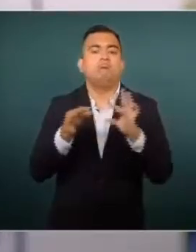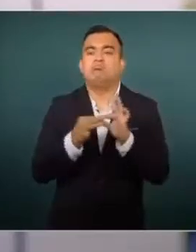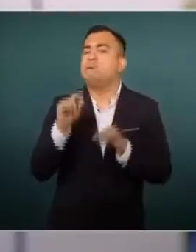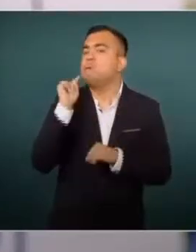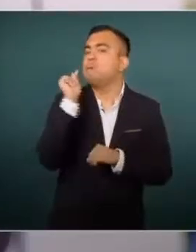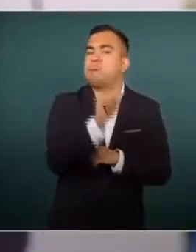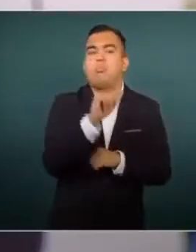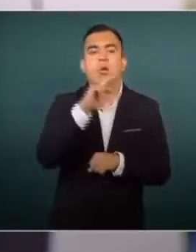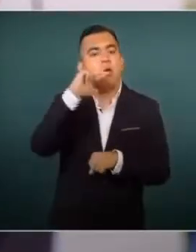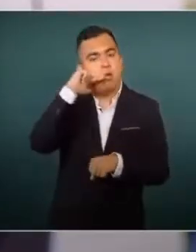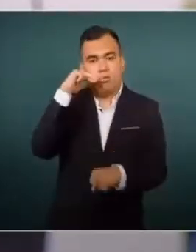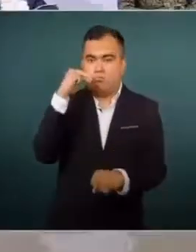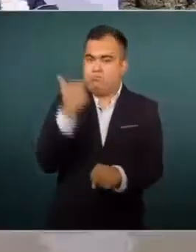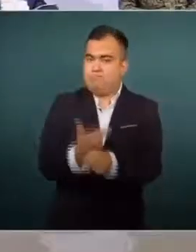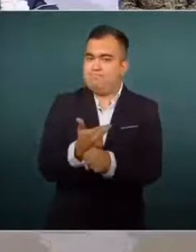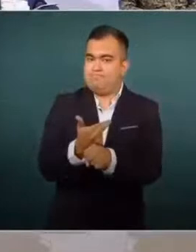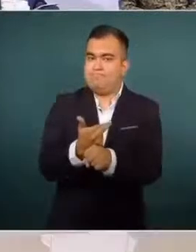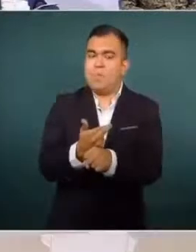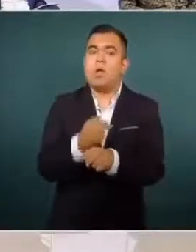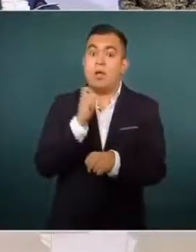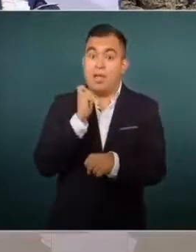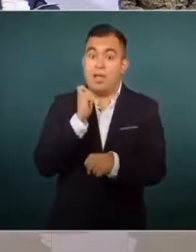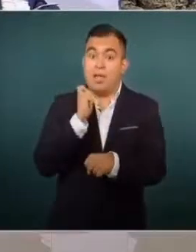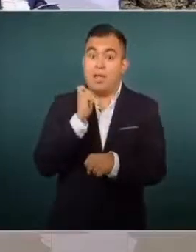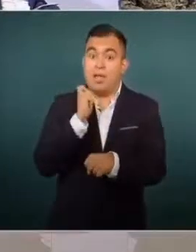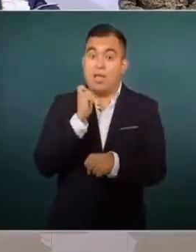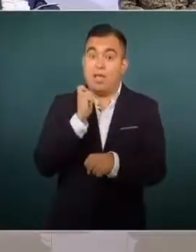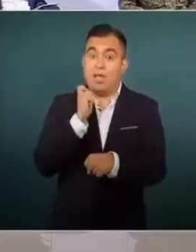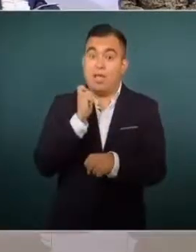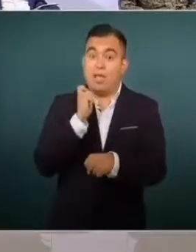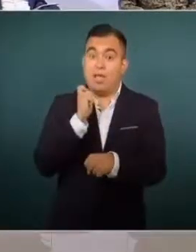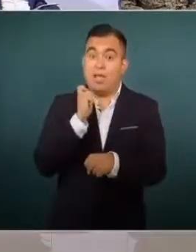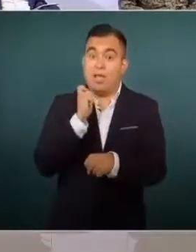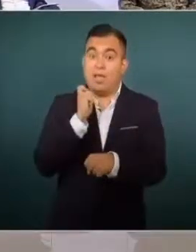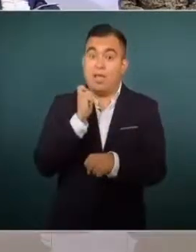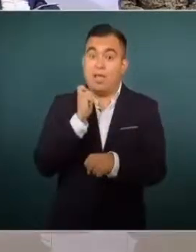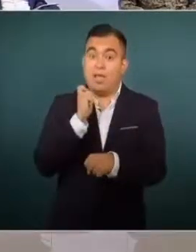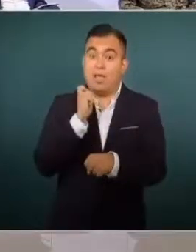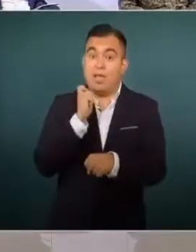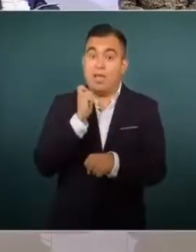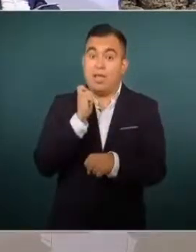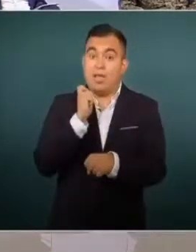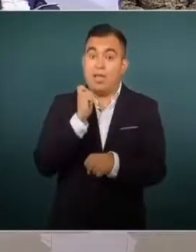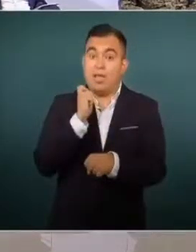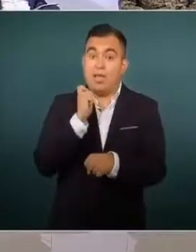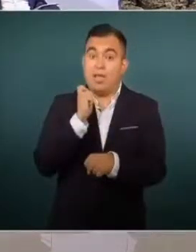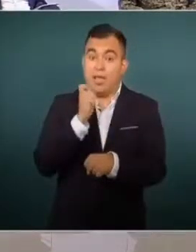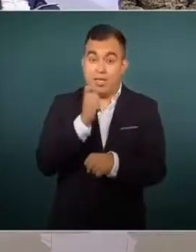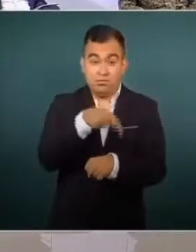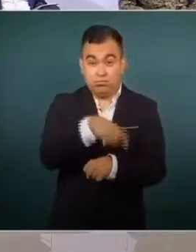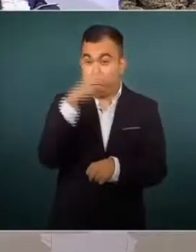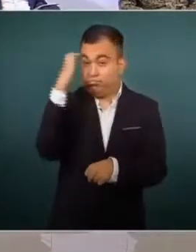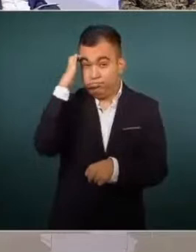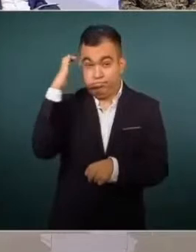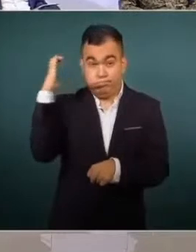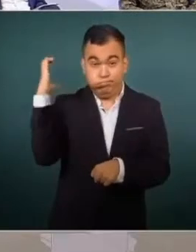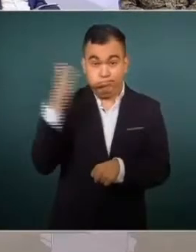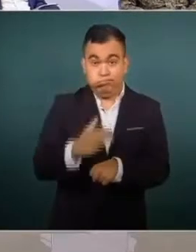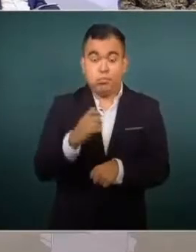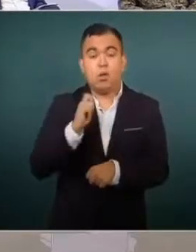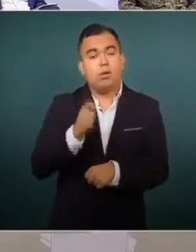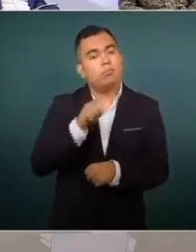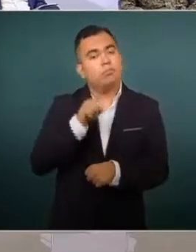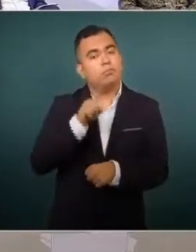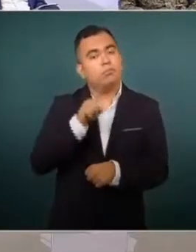que todo esto, las acciones violentas, and you said that all these violent actions venían por parte de la Ciudad